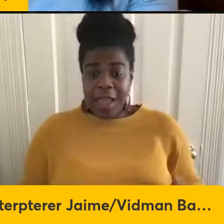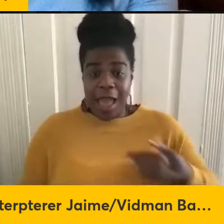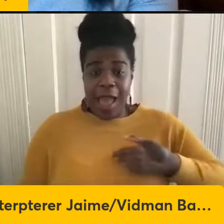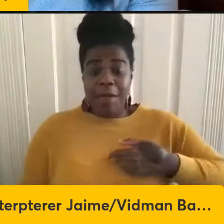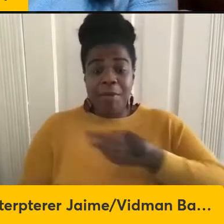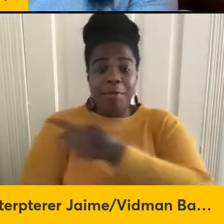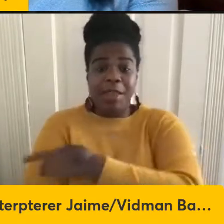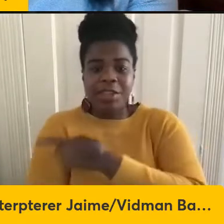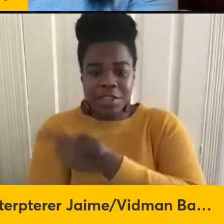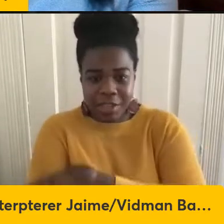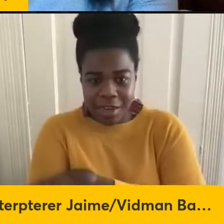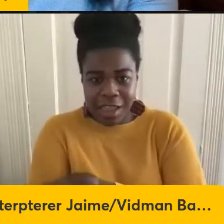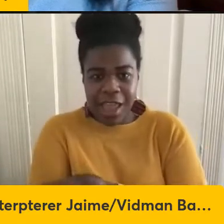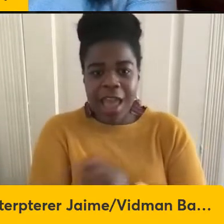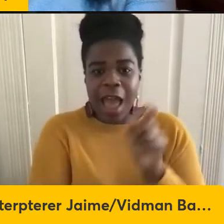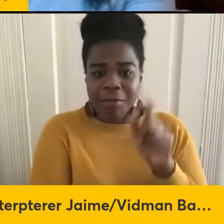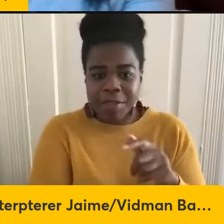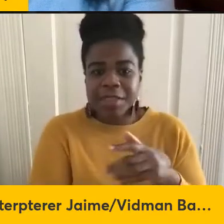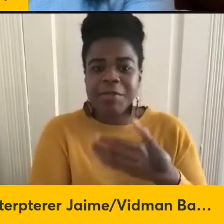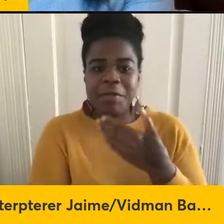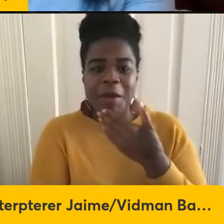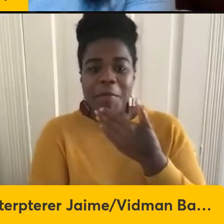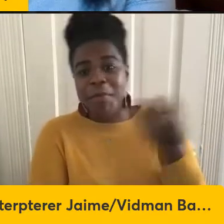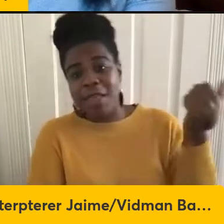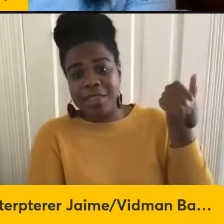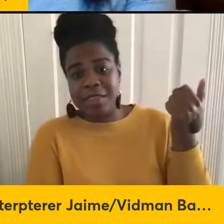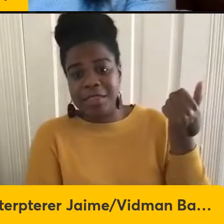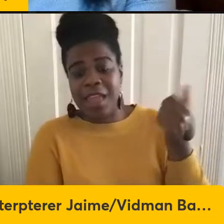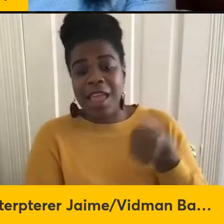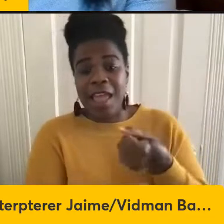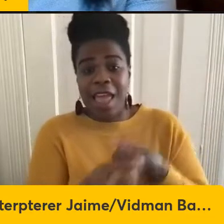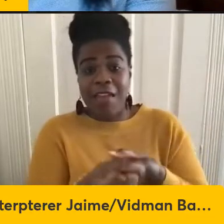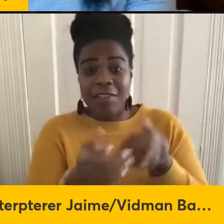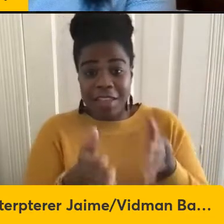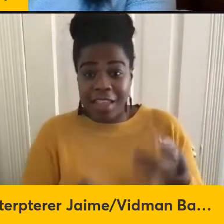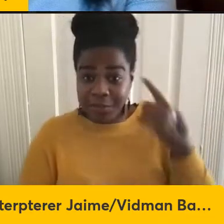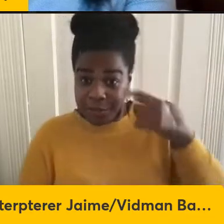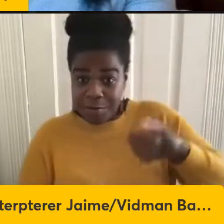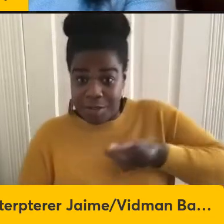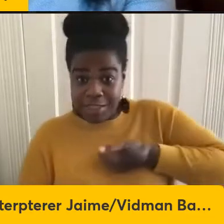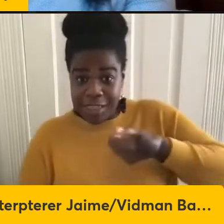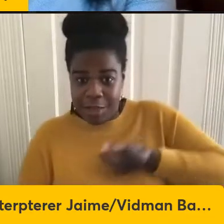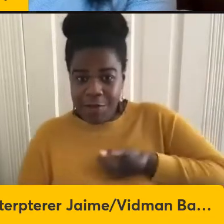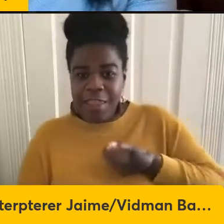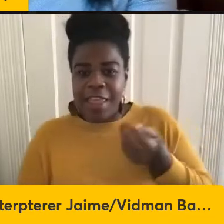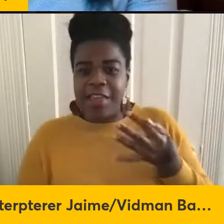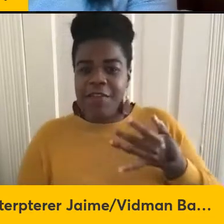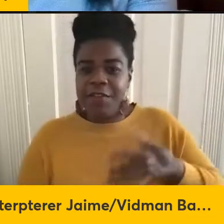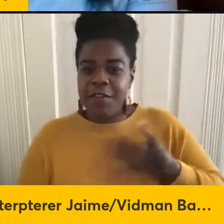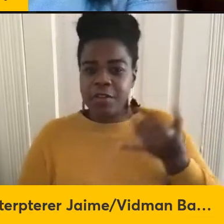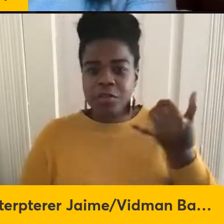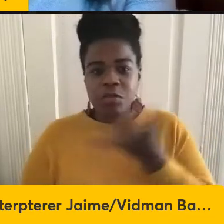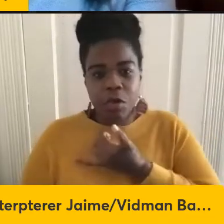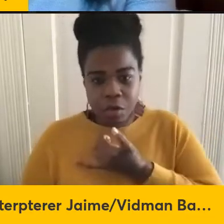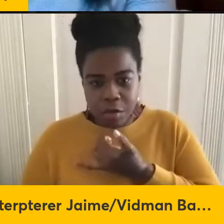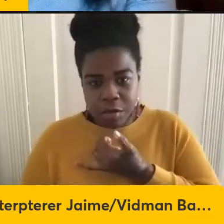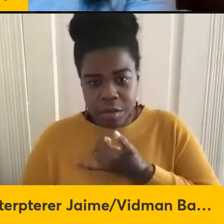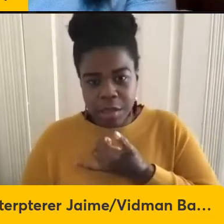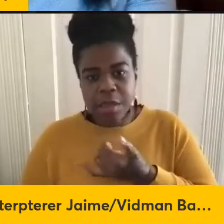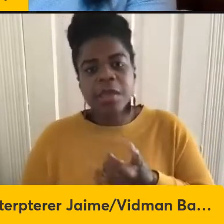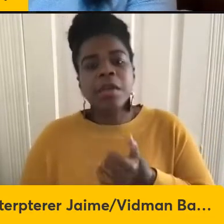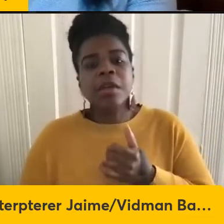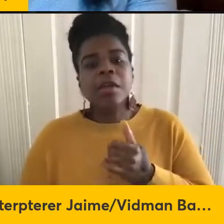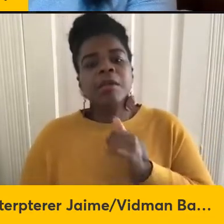I do have to be my own best advocate Mhm. to advocate when something feels wrong. But it doesn't